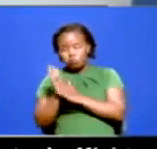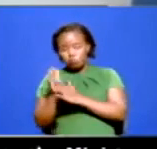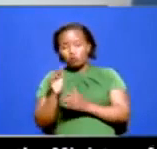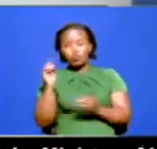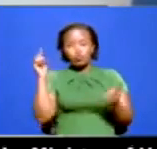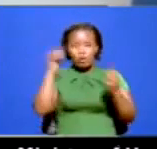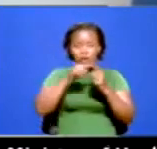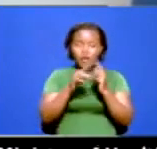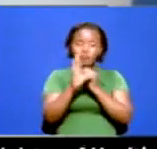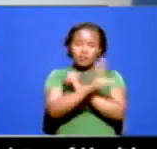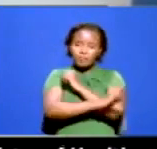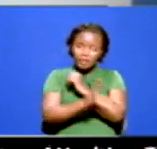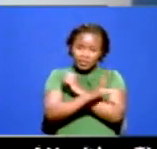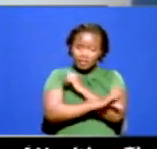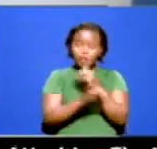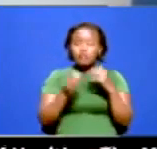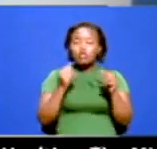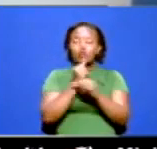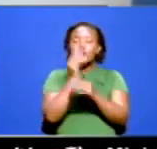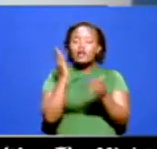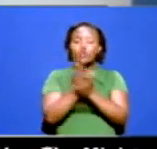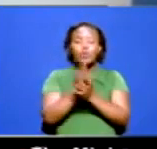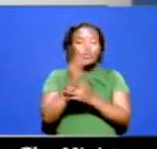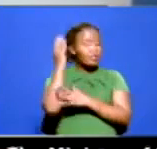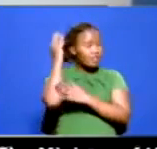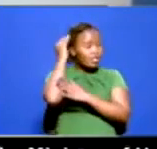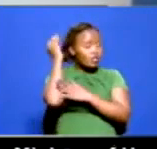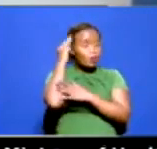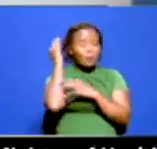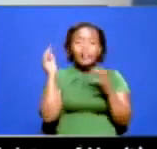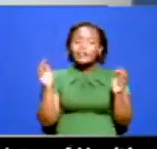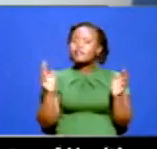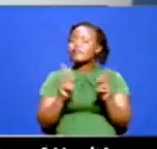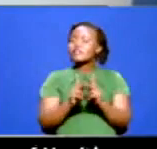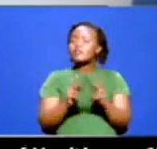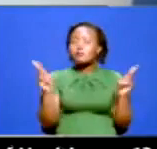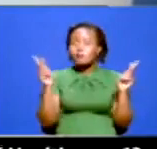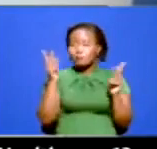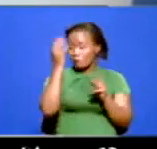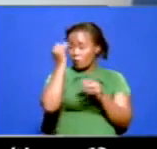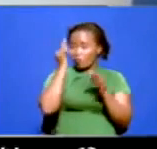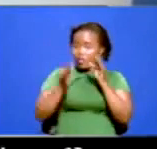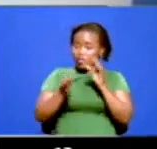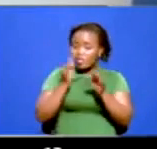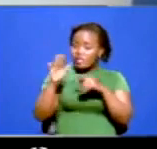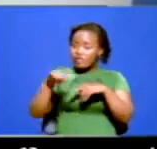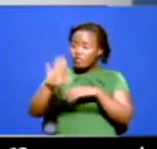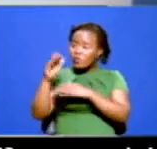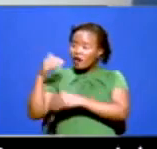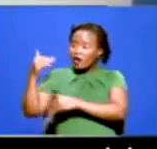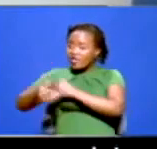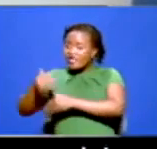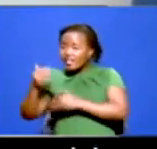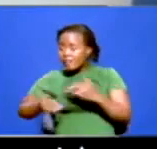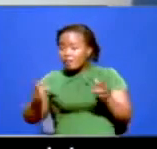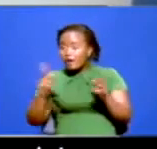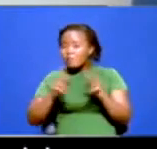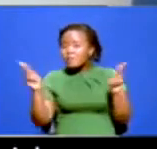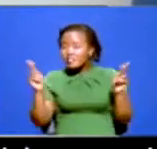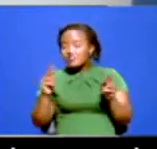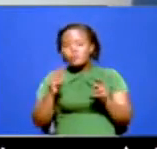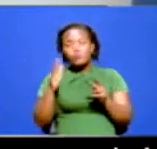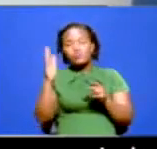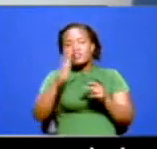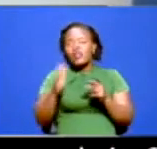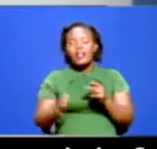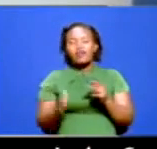stable Somalia, because if you have an unstable neighbor, you will never go to sleep. You'll always be awake.